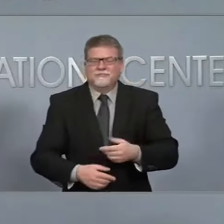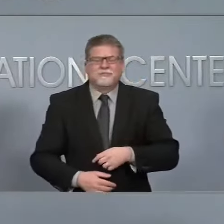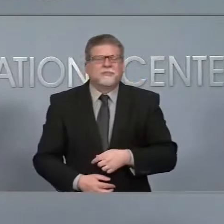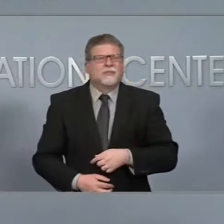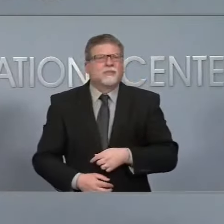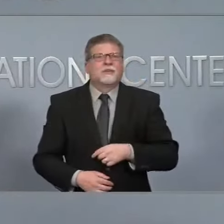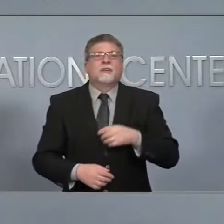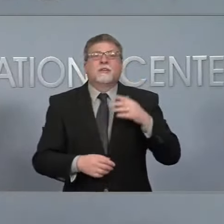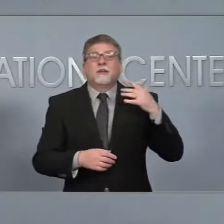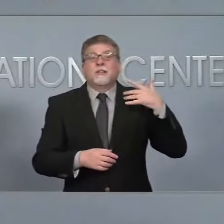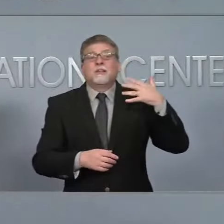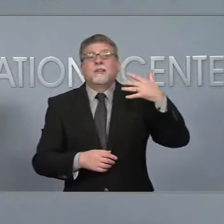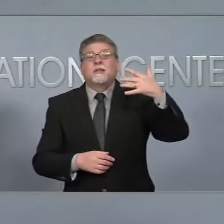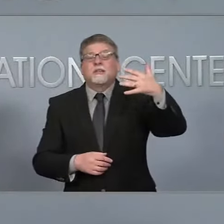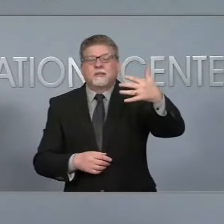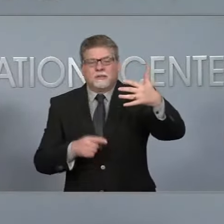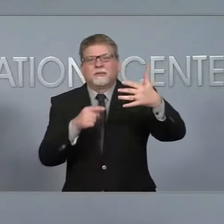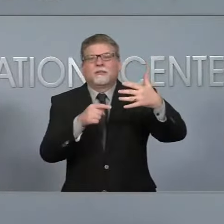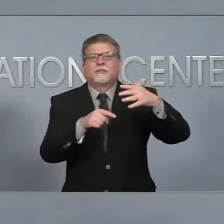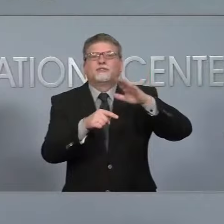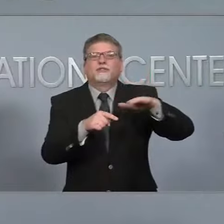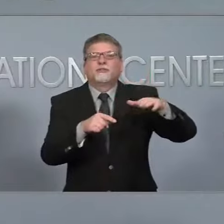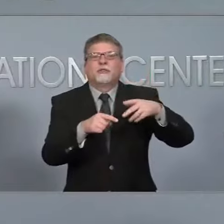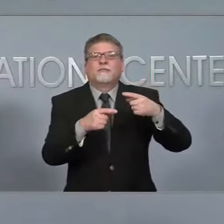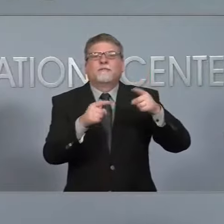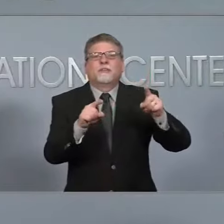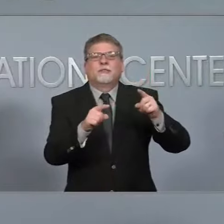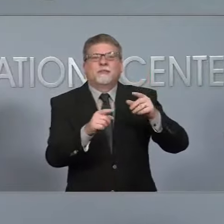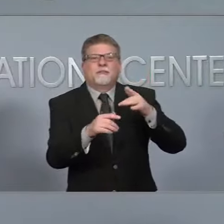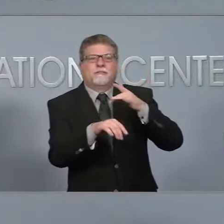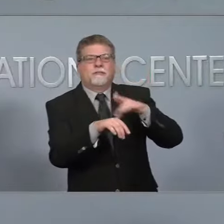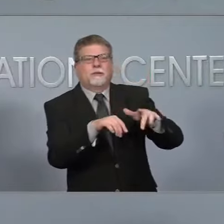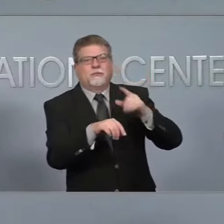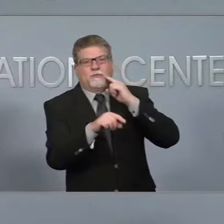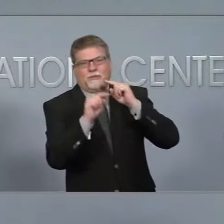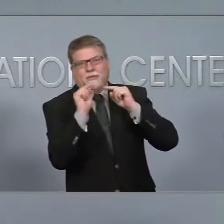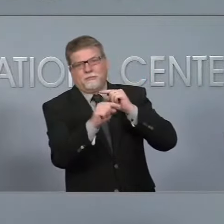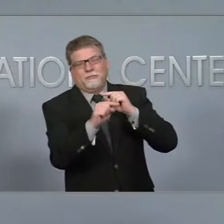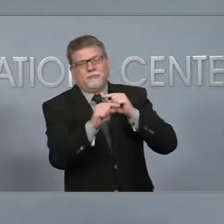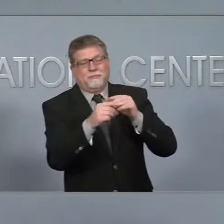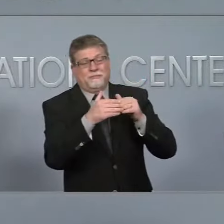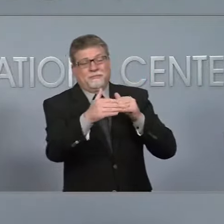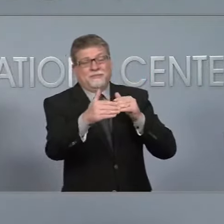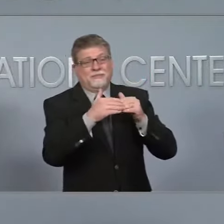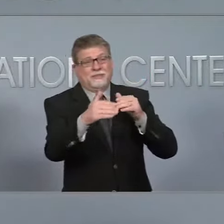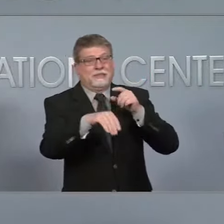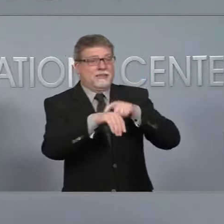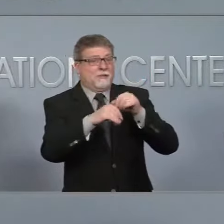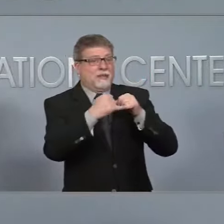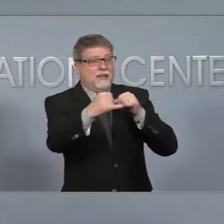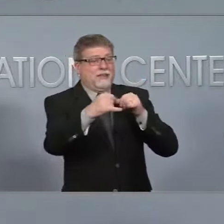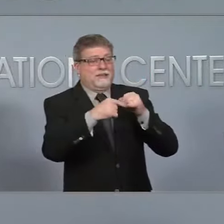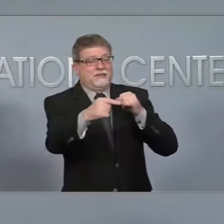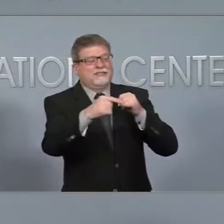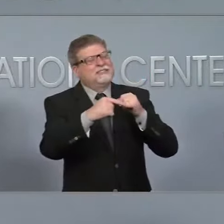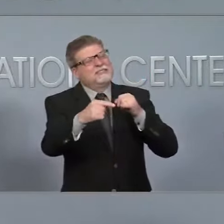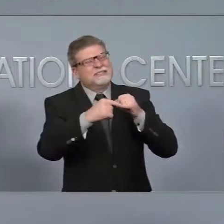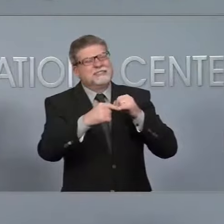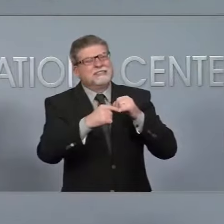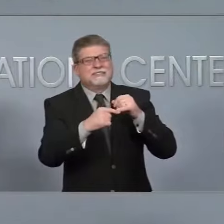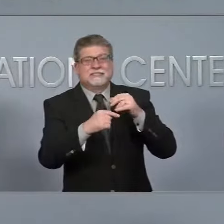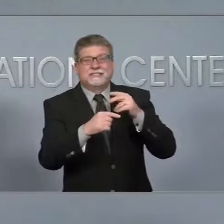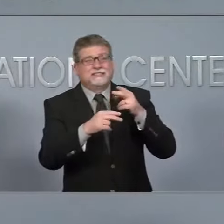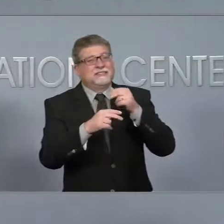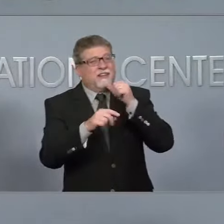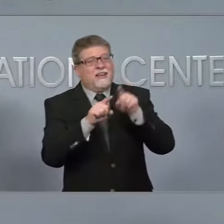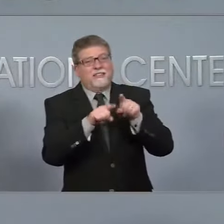been later on in the process where vaccines have been approved for younger children. So we're going to work really hard,